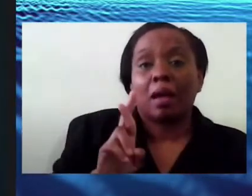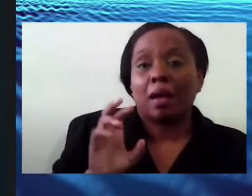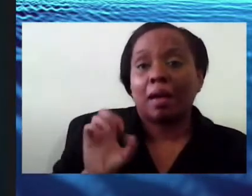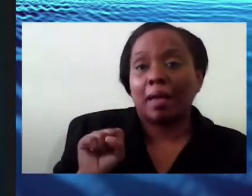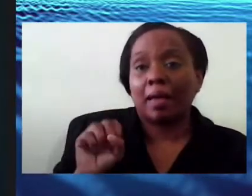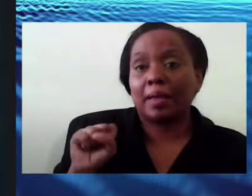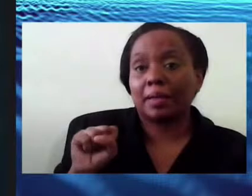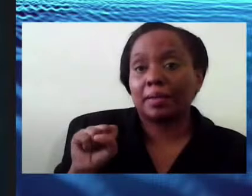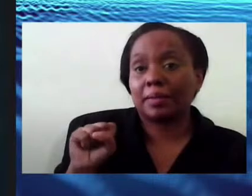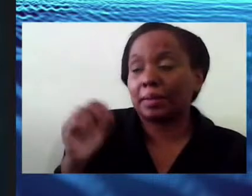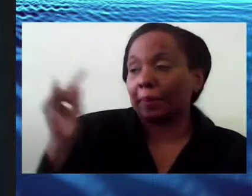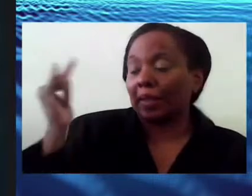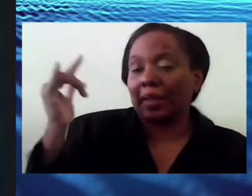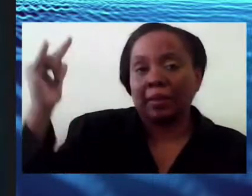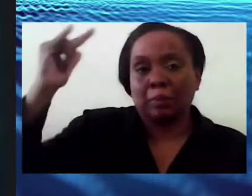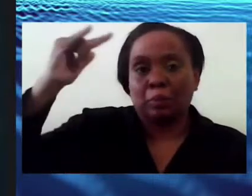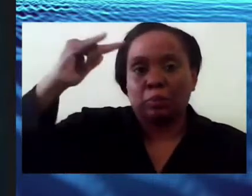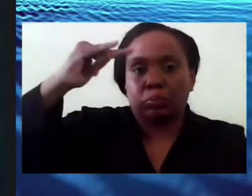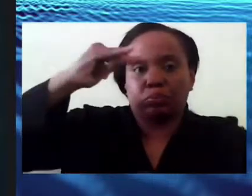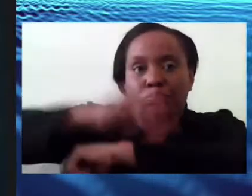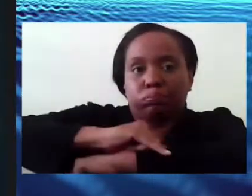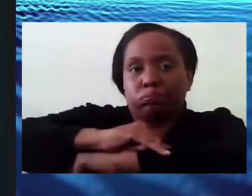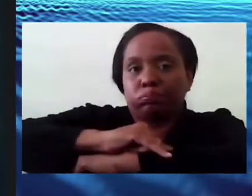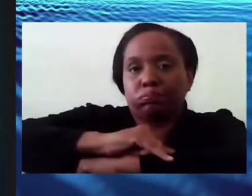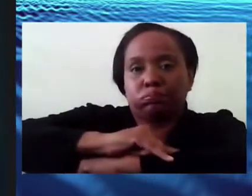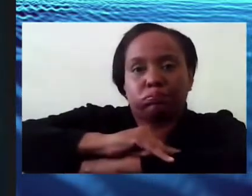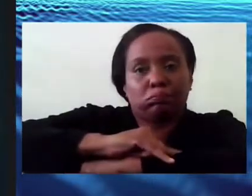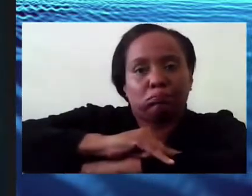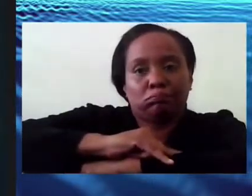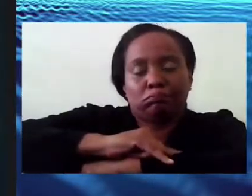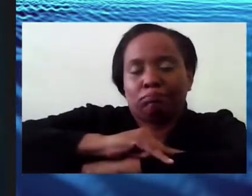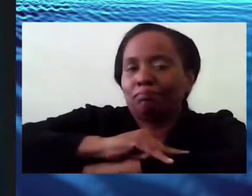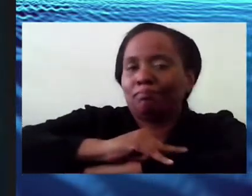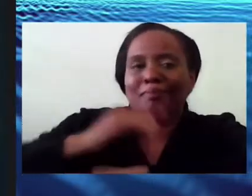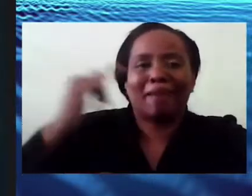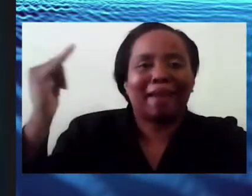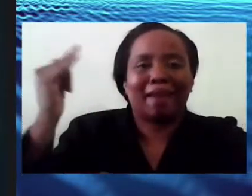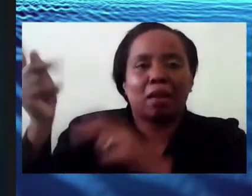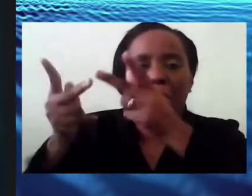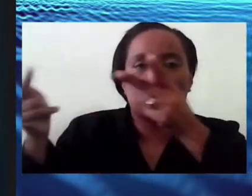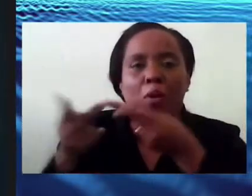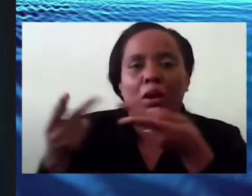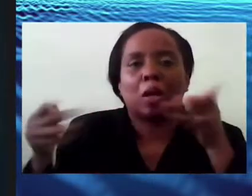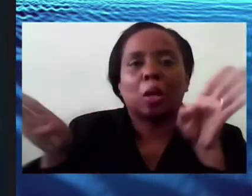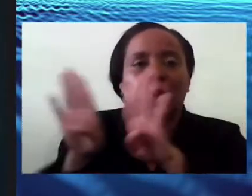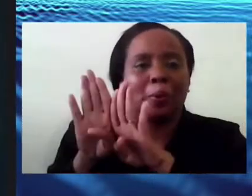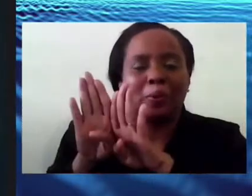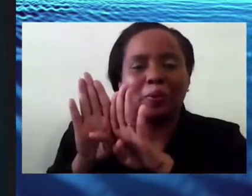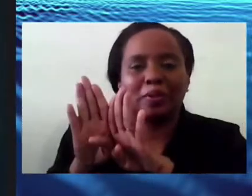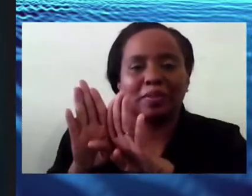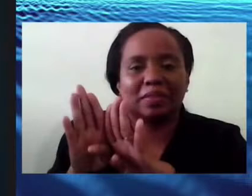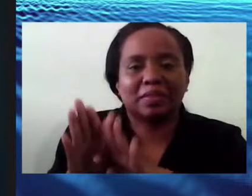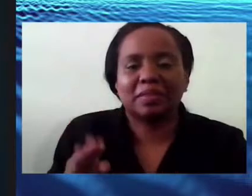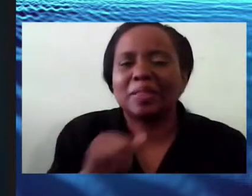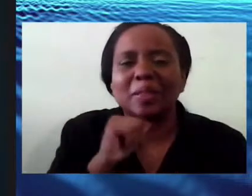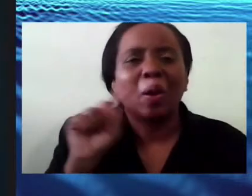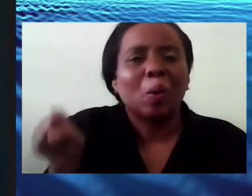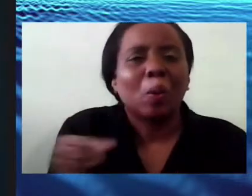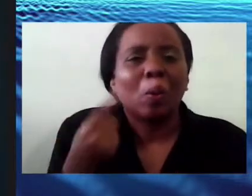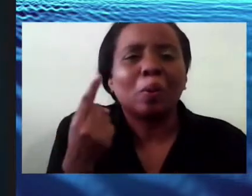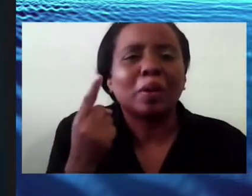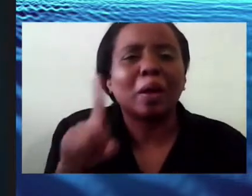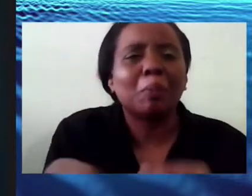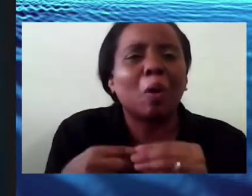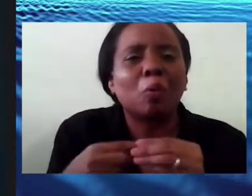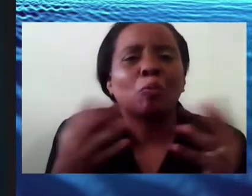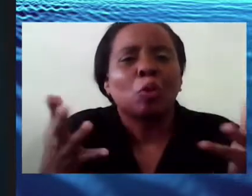and the closure of our airspace. So it is not as simple as people think initially, and it's critical for us as a country